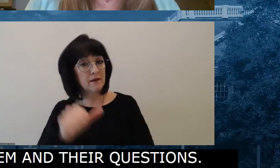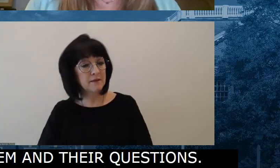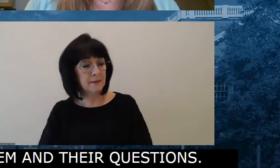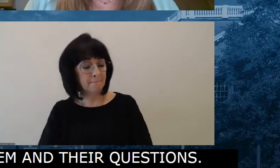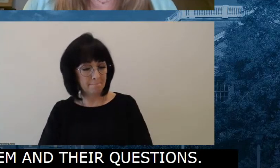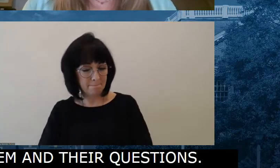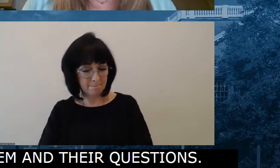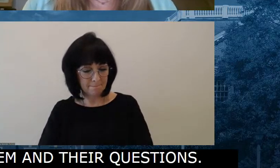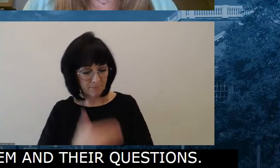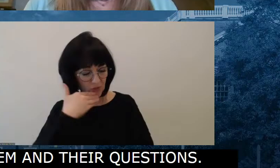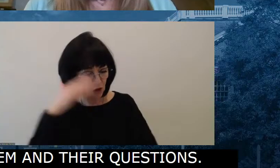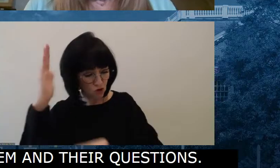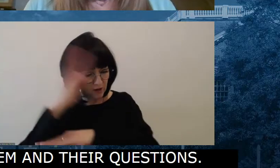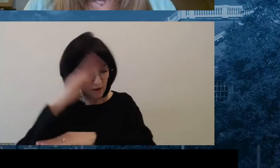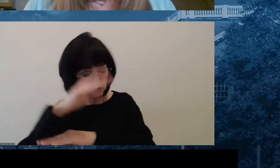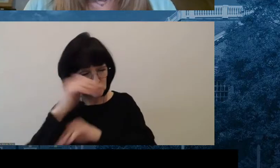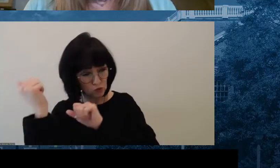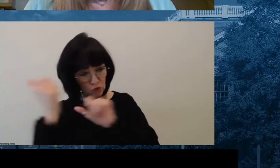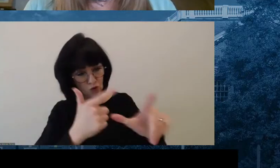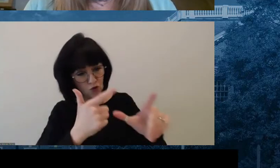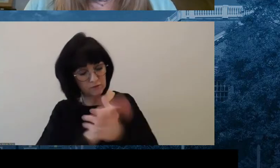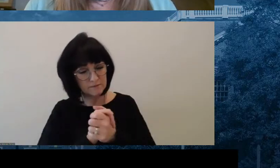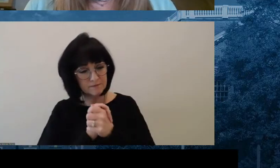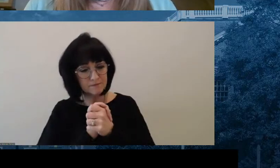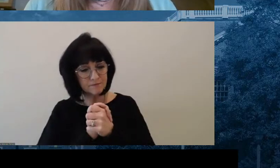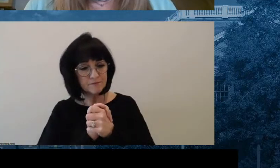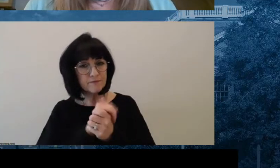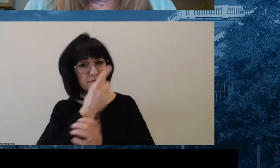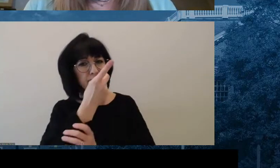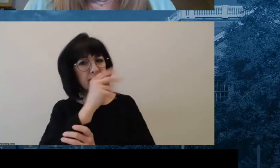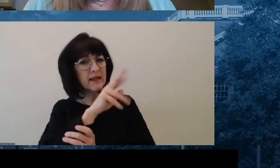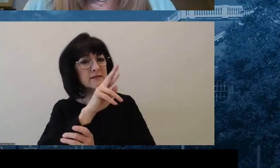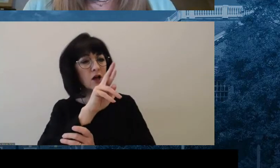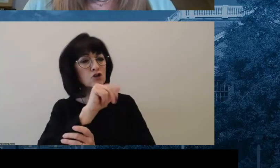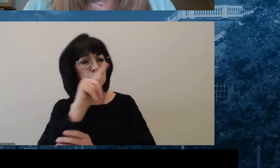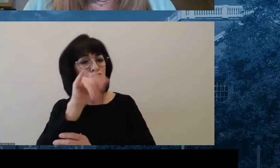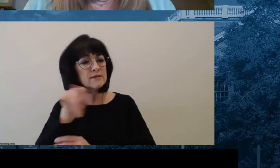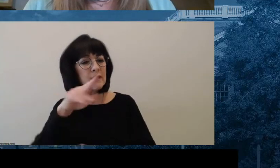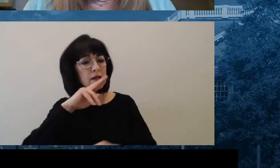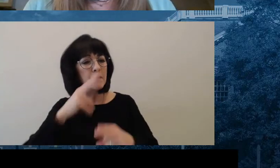Good afternoon, everyone. Dr. Rattay mentioned earlier that